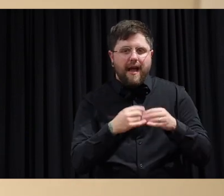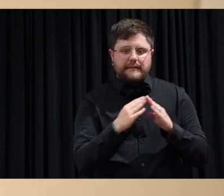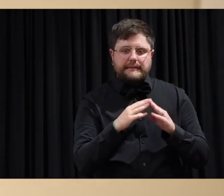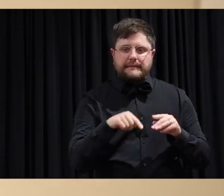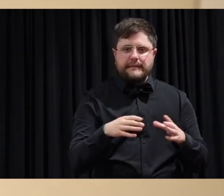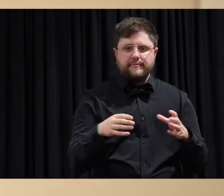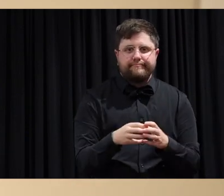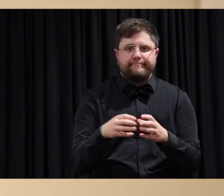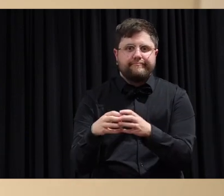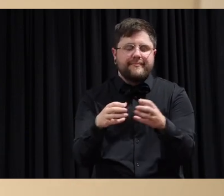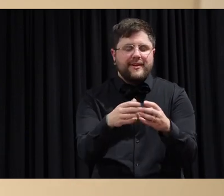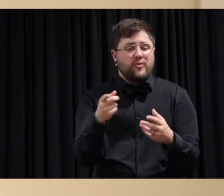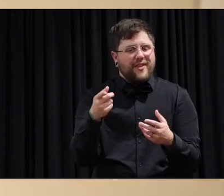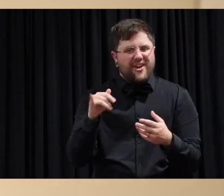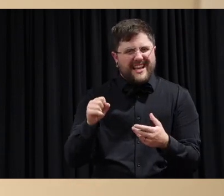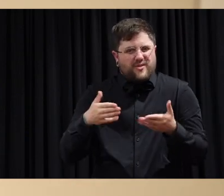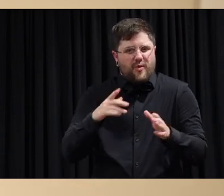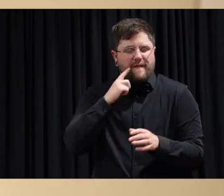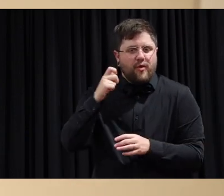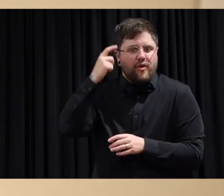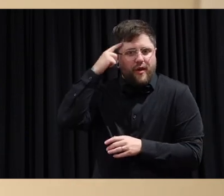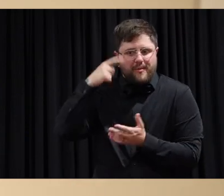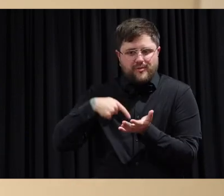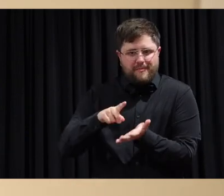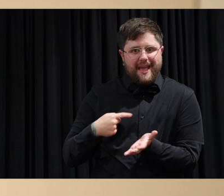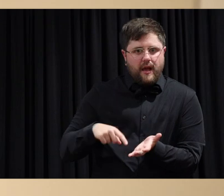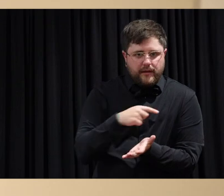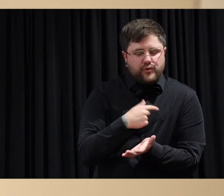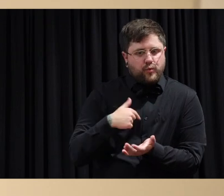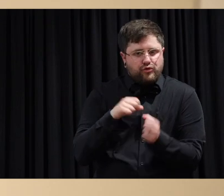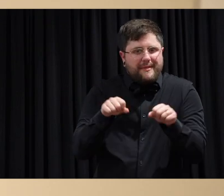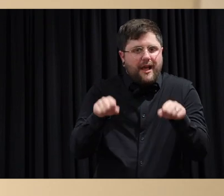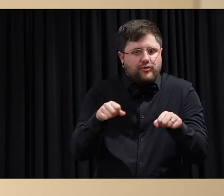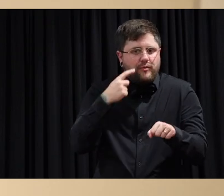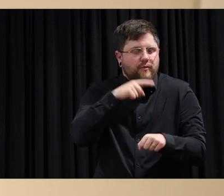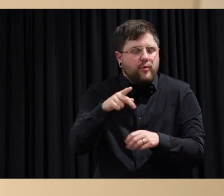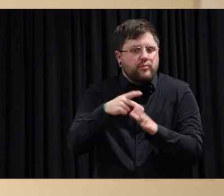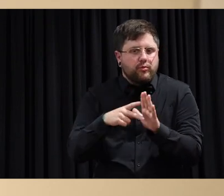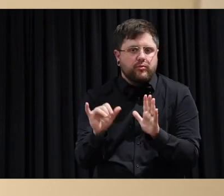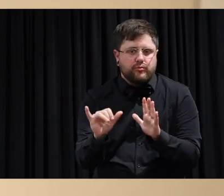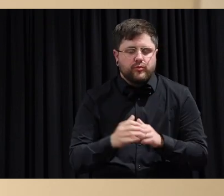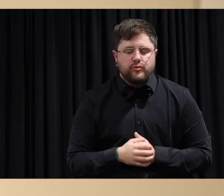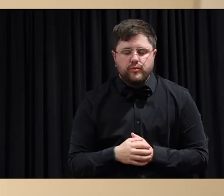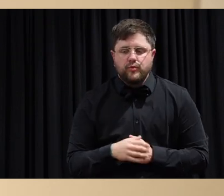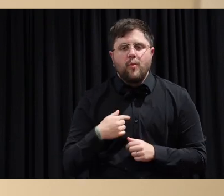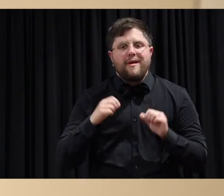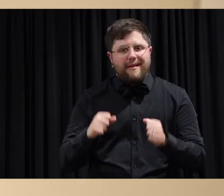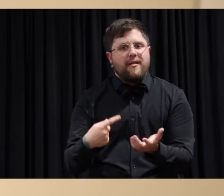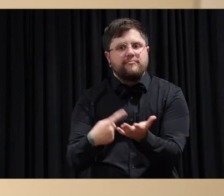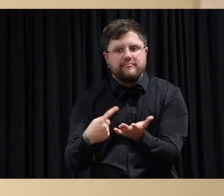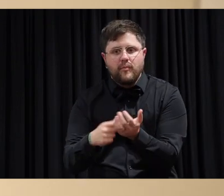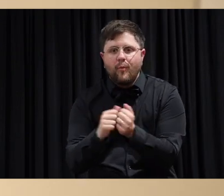the federal government to repay us, and we should be eligible for some of these programs as well. So we can talk